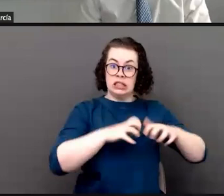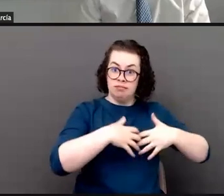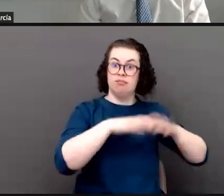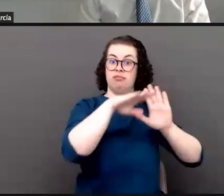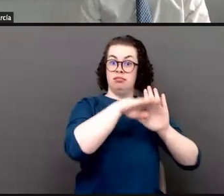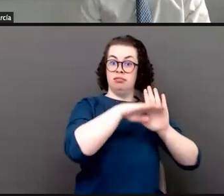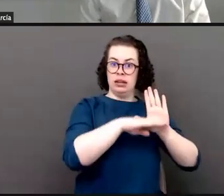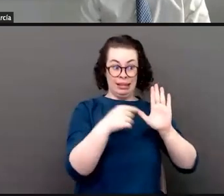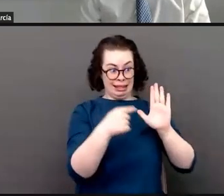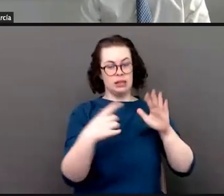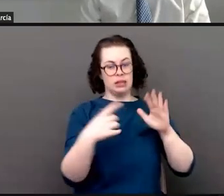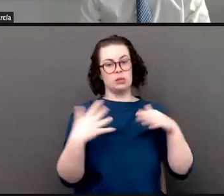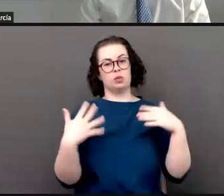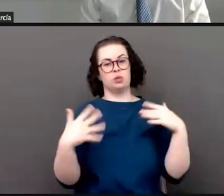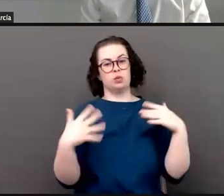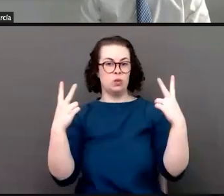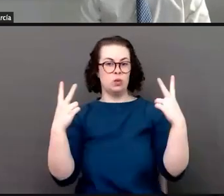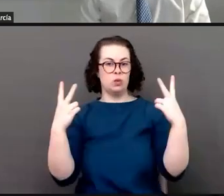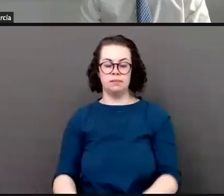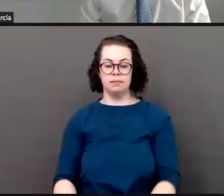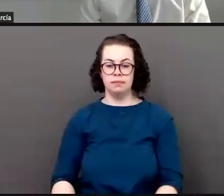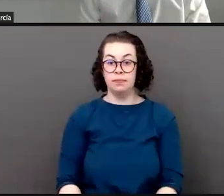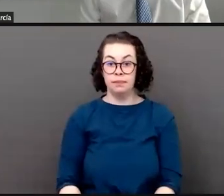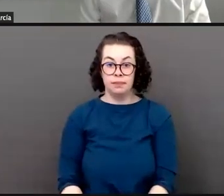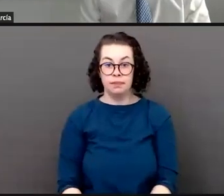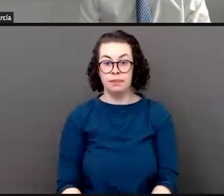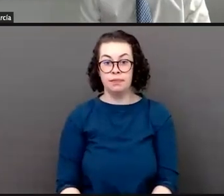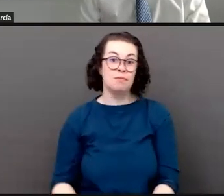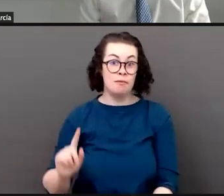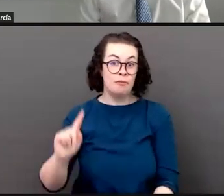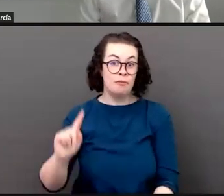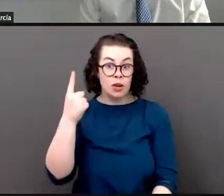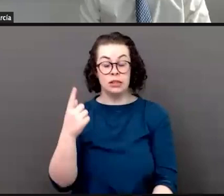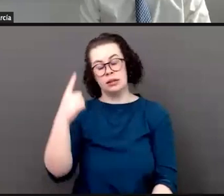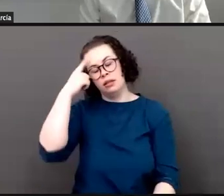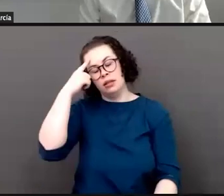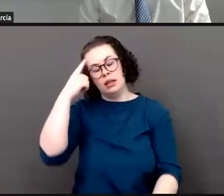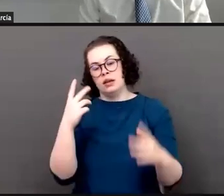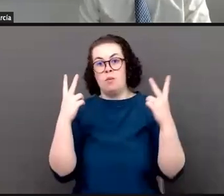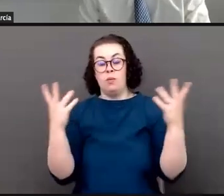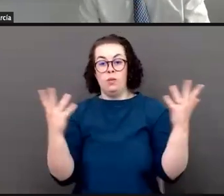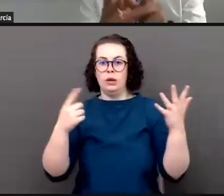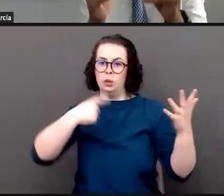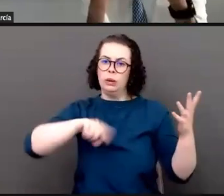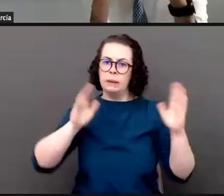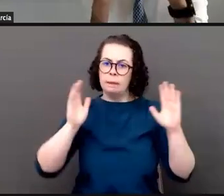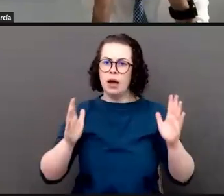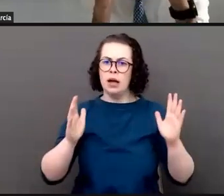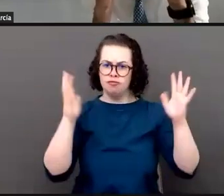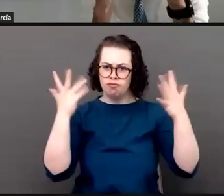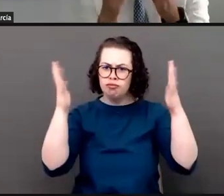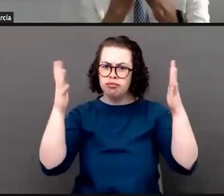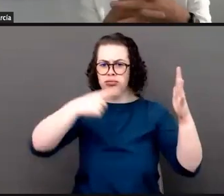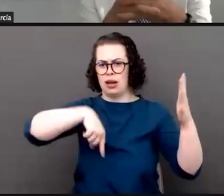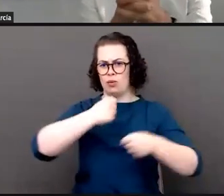start say congratulations to all of us, because as Cinzia told, it was a great group